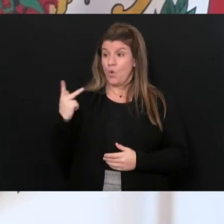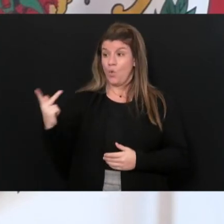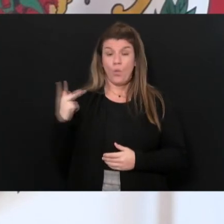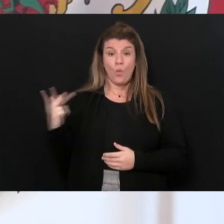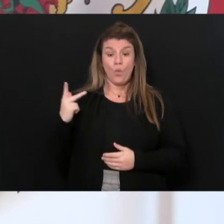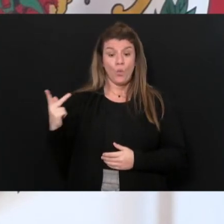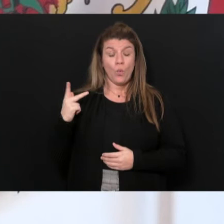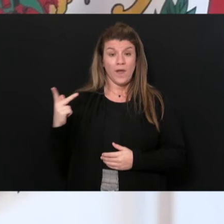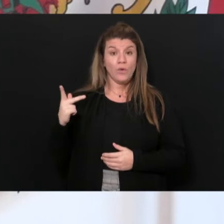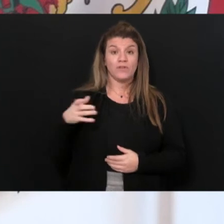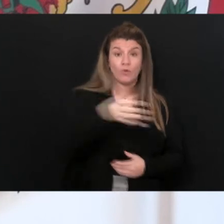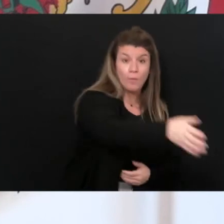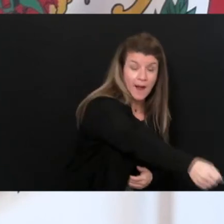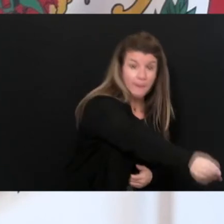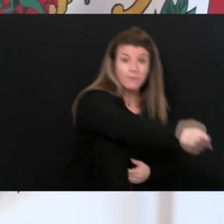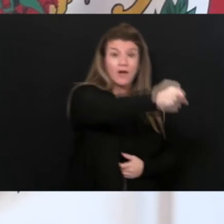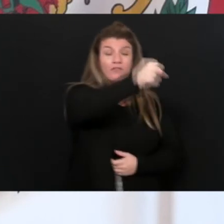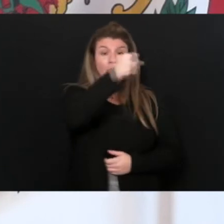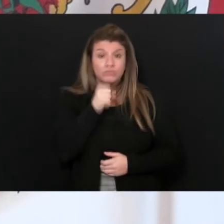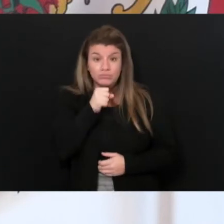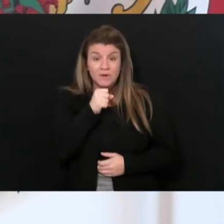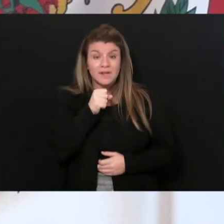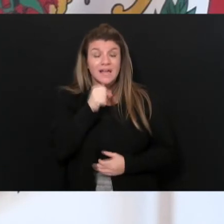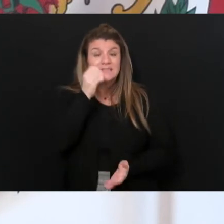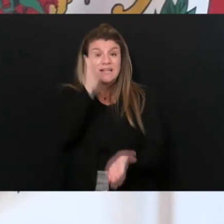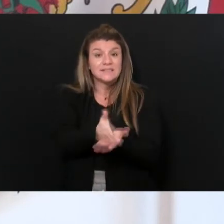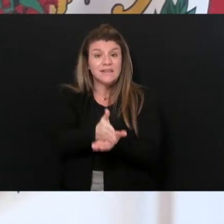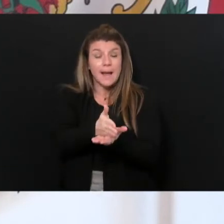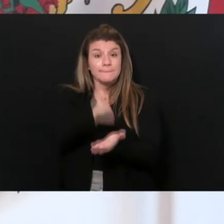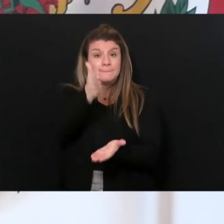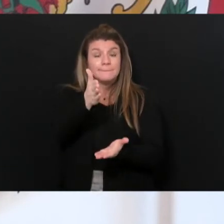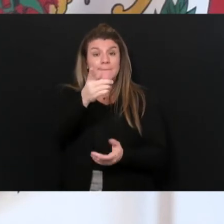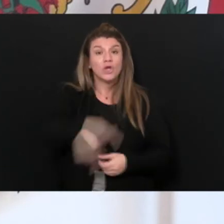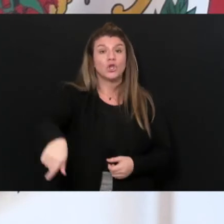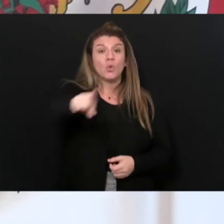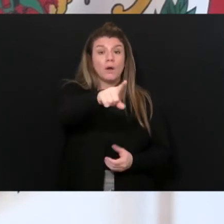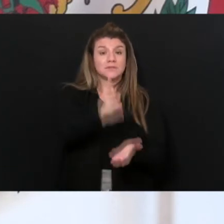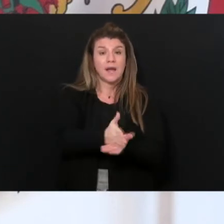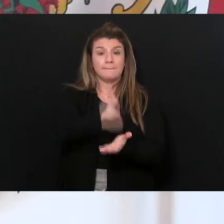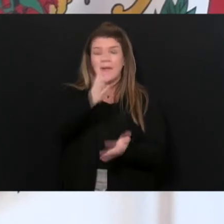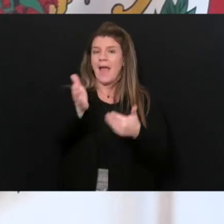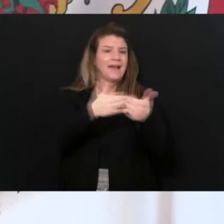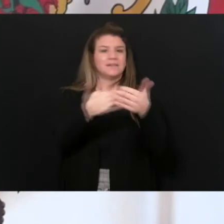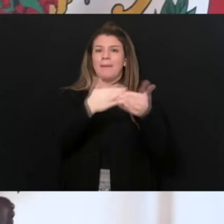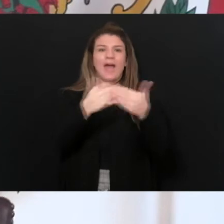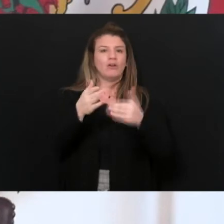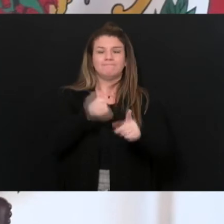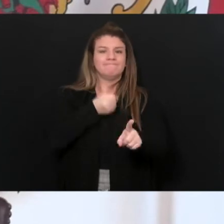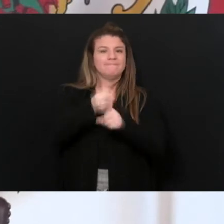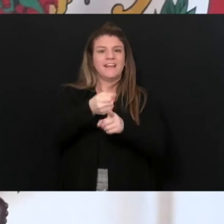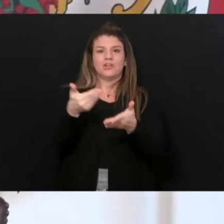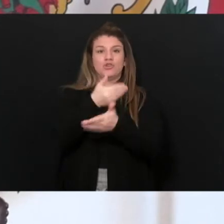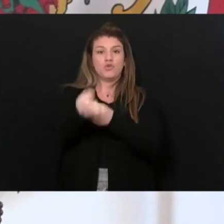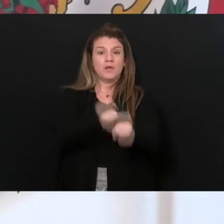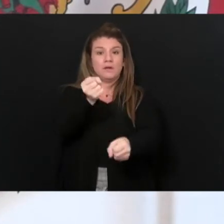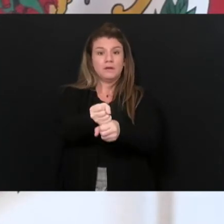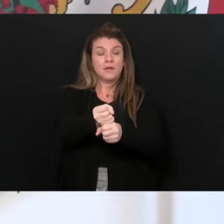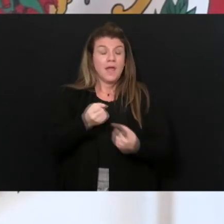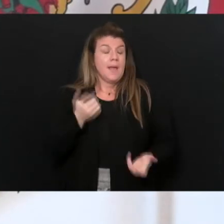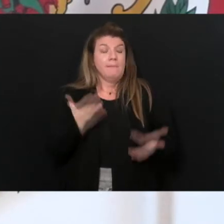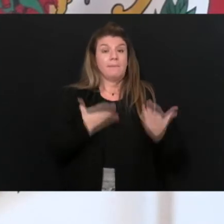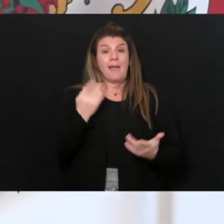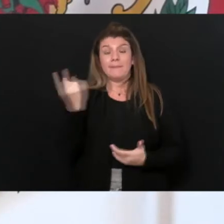and grabbed the microphone or whatever and said, stop. Everybody stop. Doesn't matter if it's a balloon drop. But maybe just somebody didn't